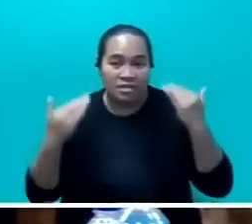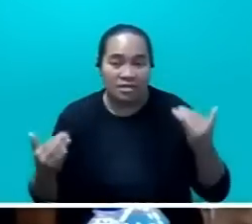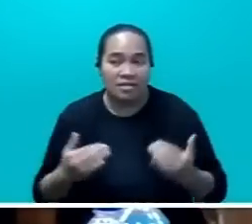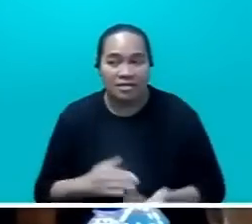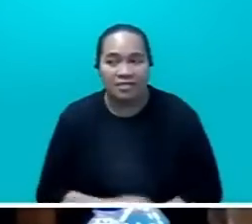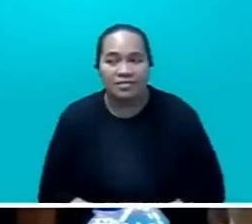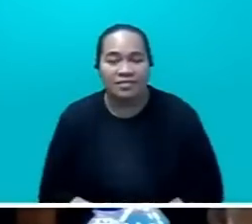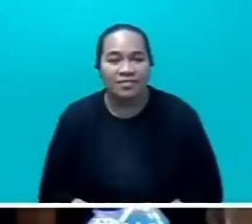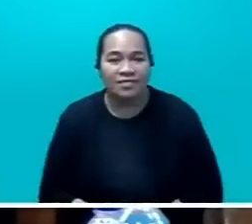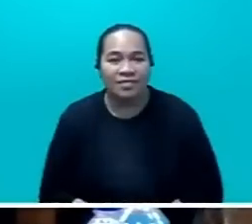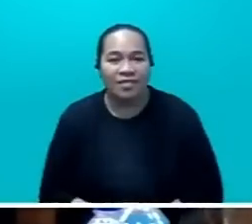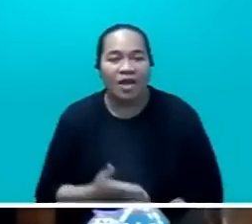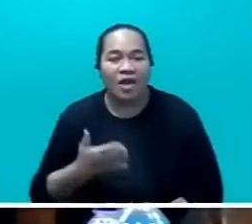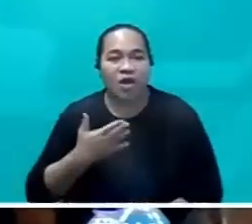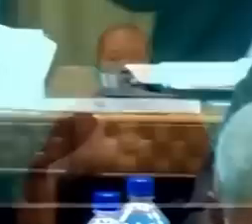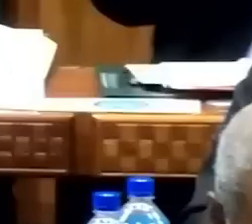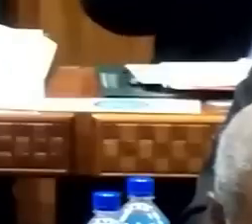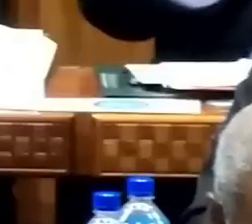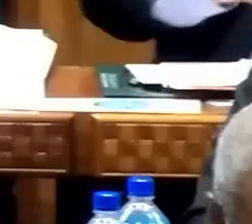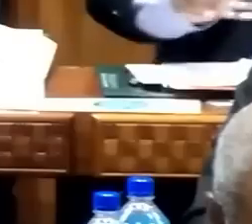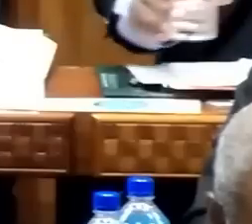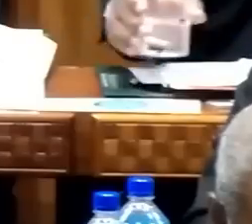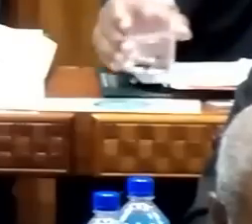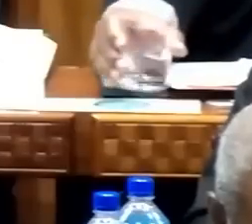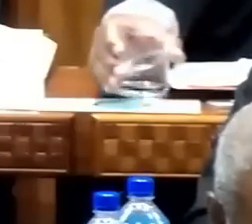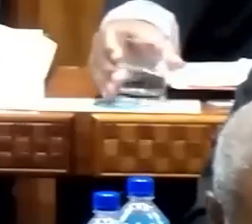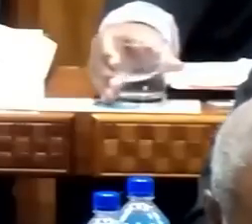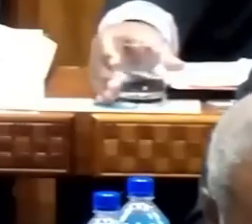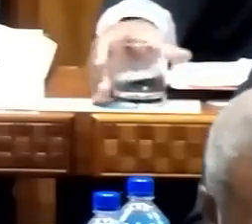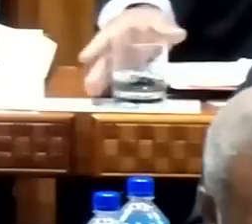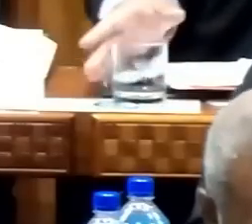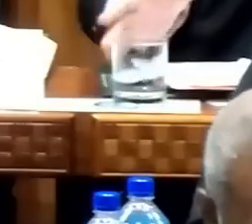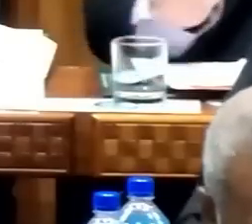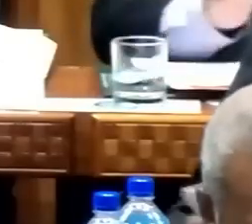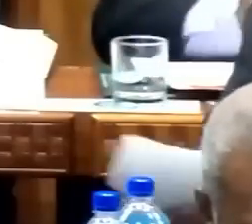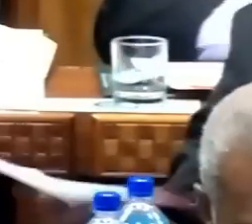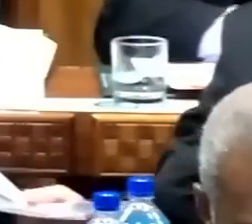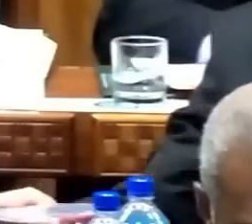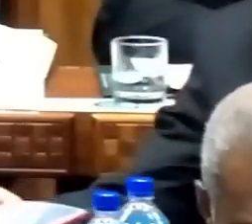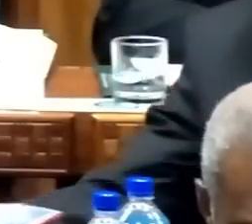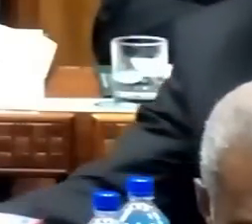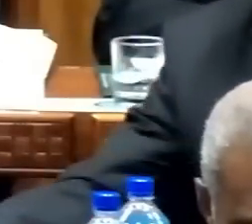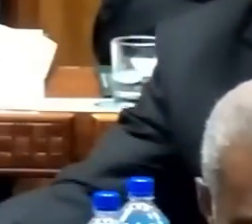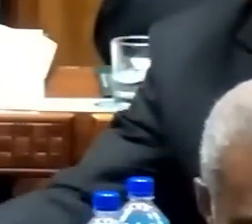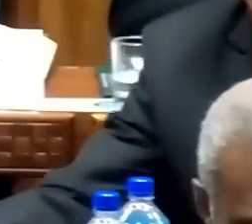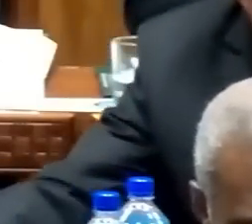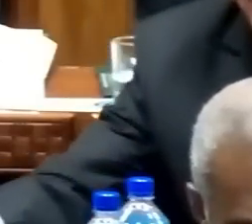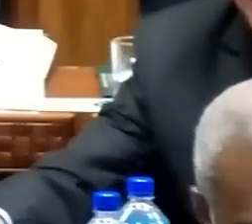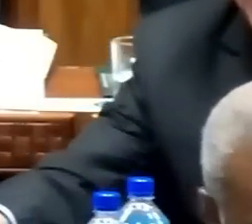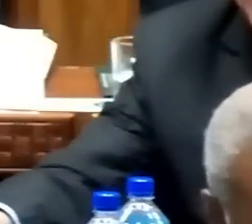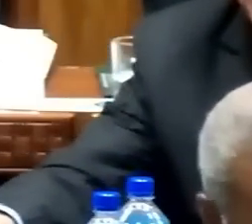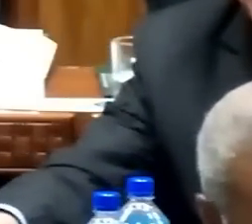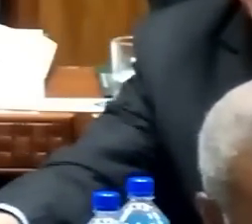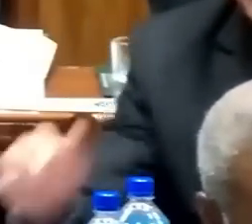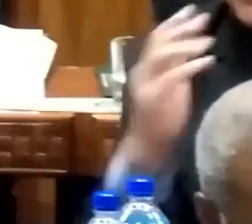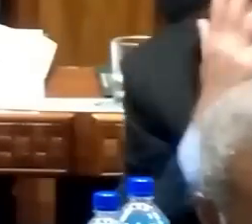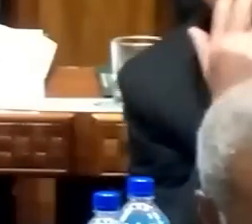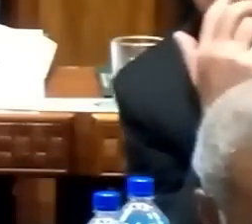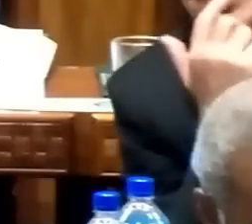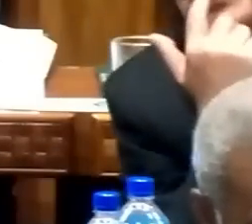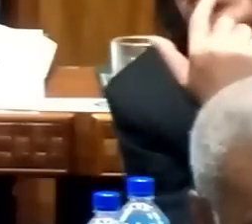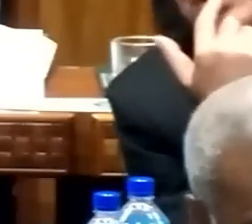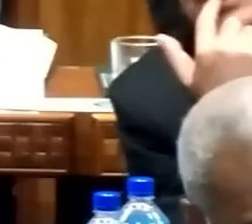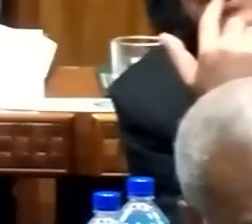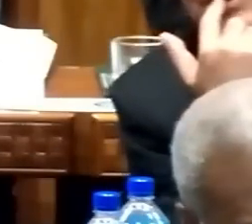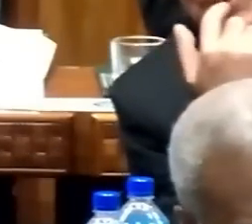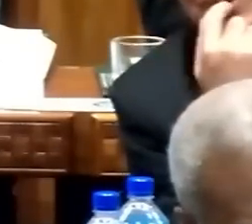let me also respond to Honorable Bala. He said he wants to thank all the hard-working staff of the town and